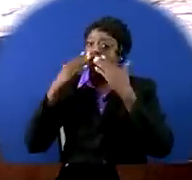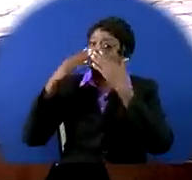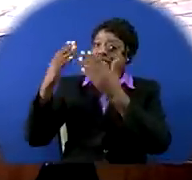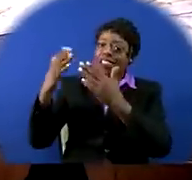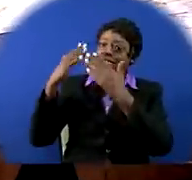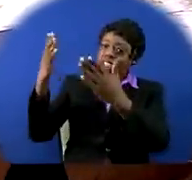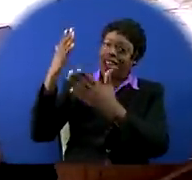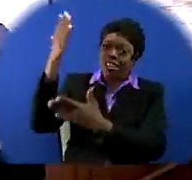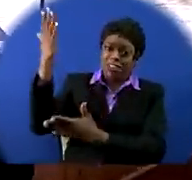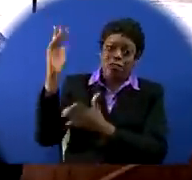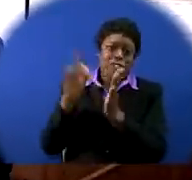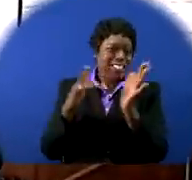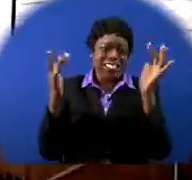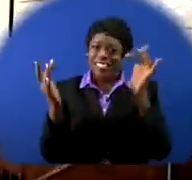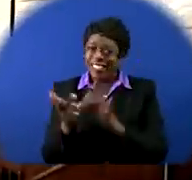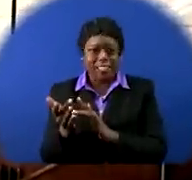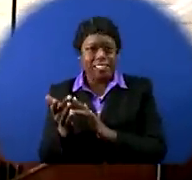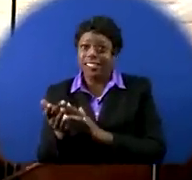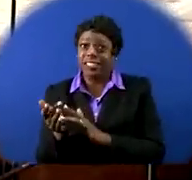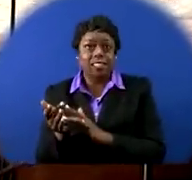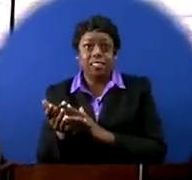Thank you, Jesus.